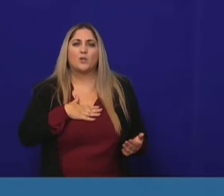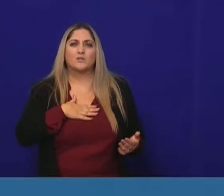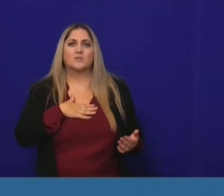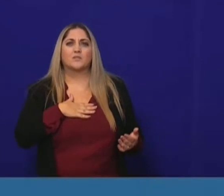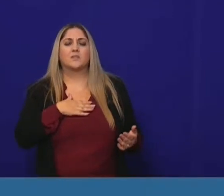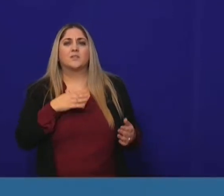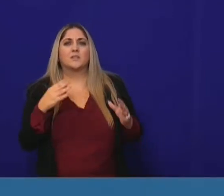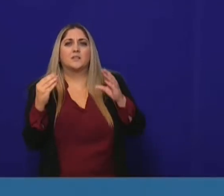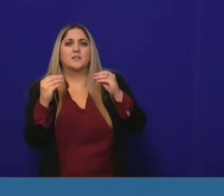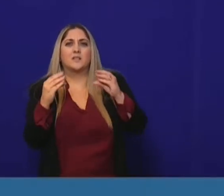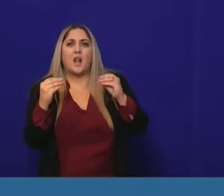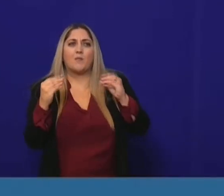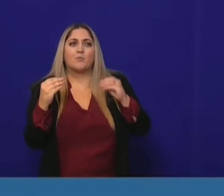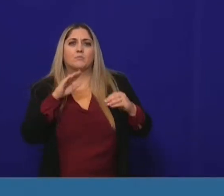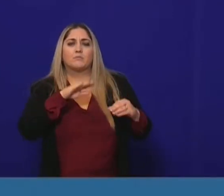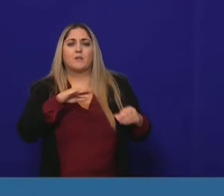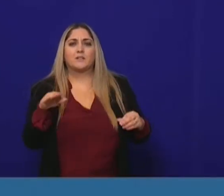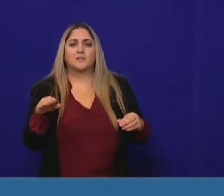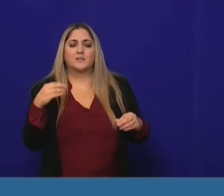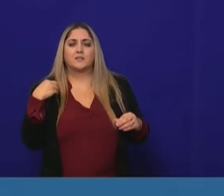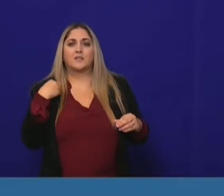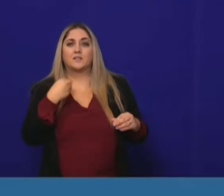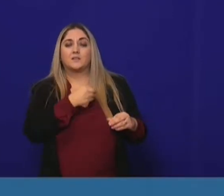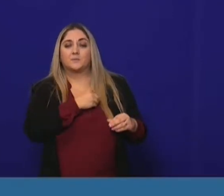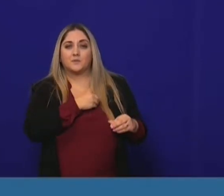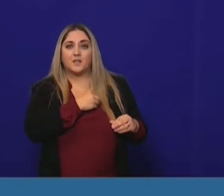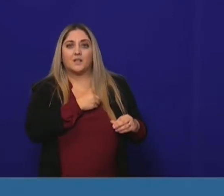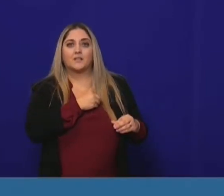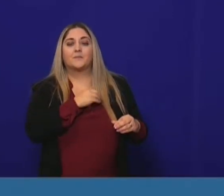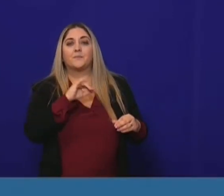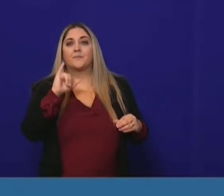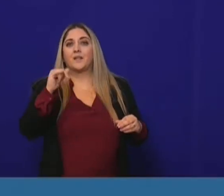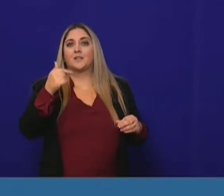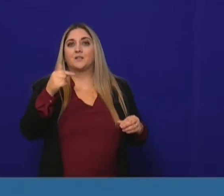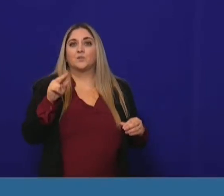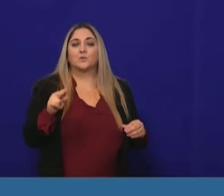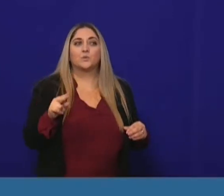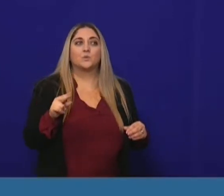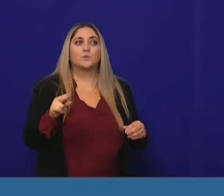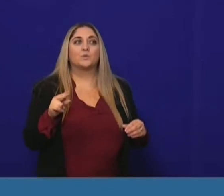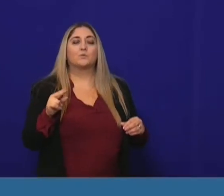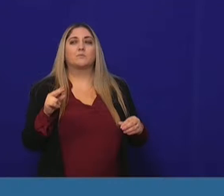mal-istaff li jkun qegħdin jikkuraw il-pazjenti direttament kemm fl-ITU wkoll